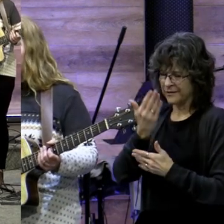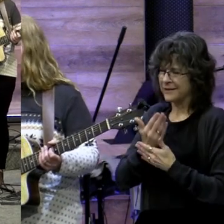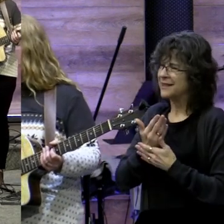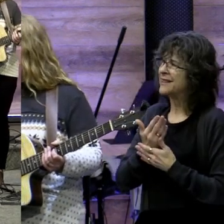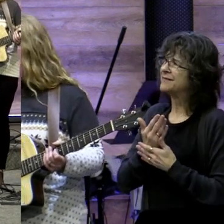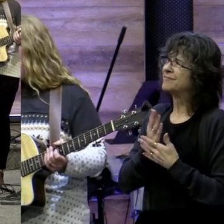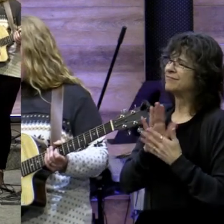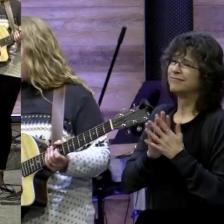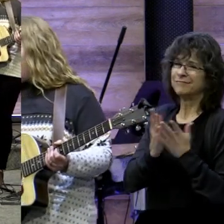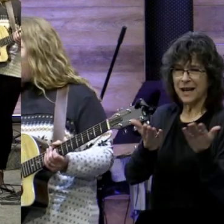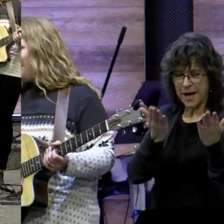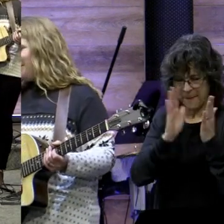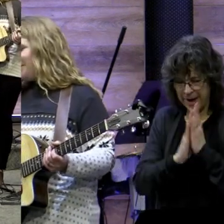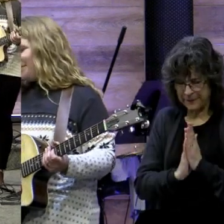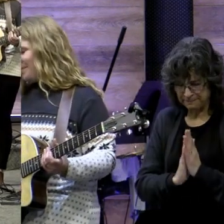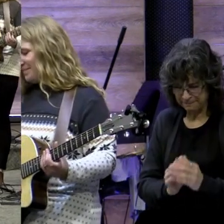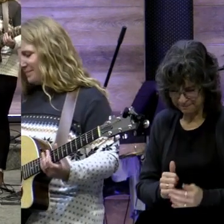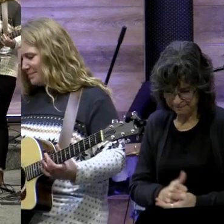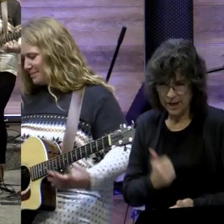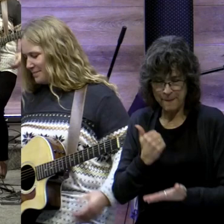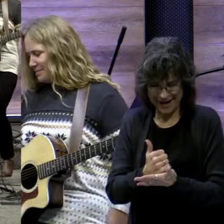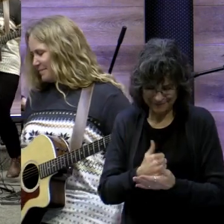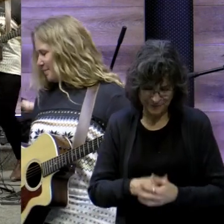can have a seat.